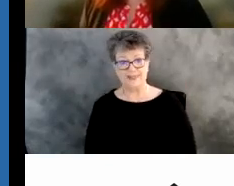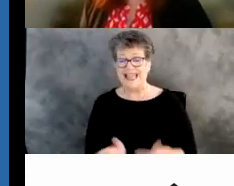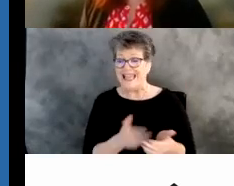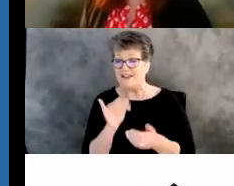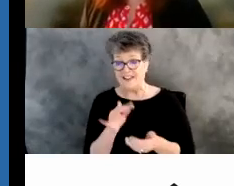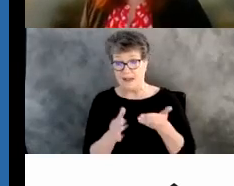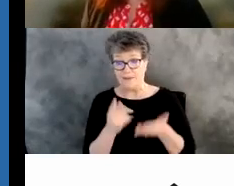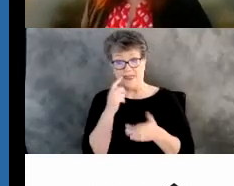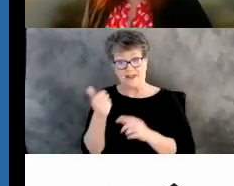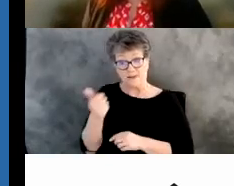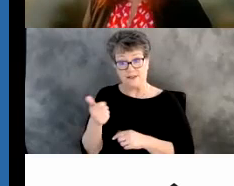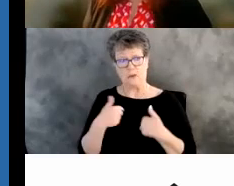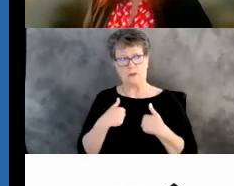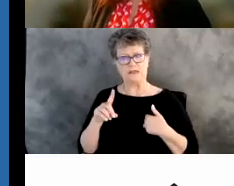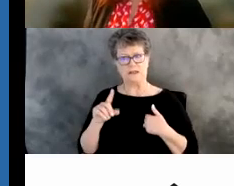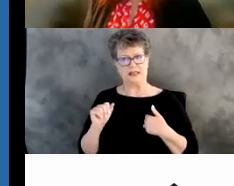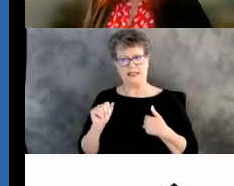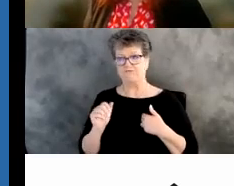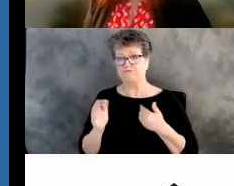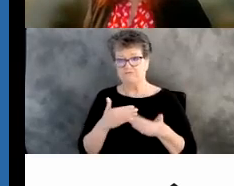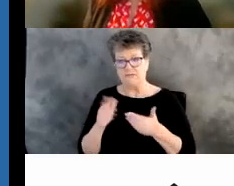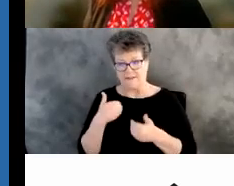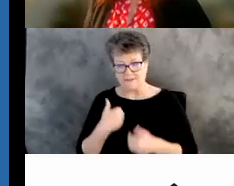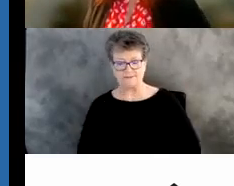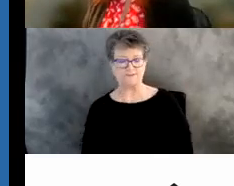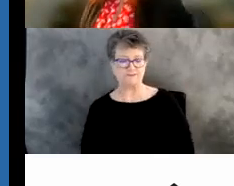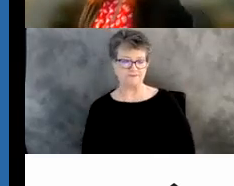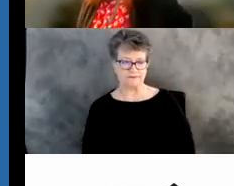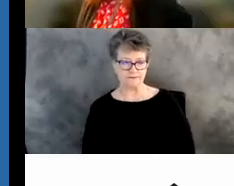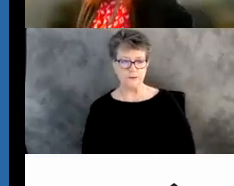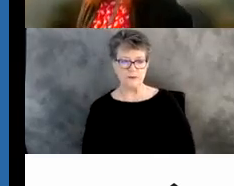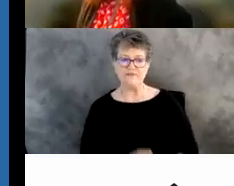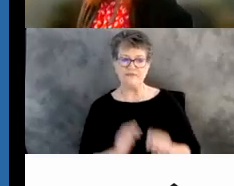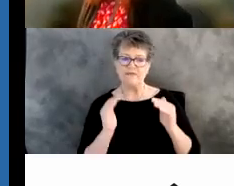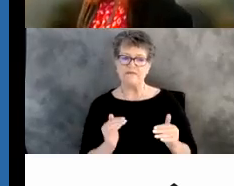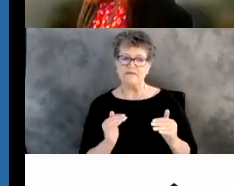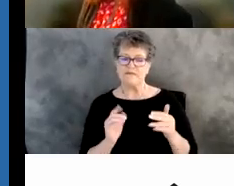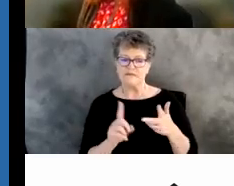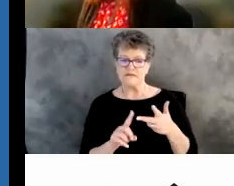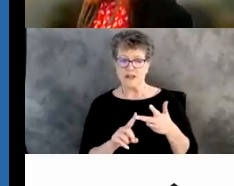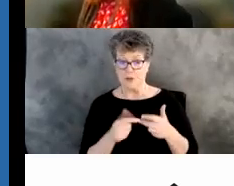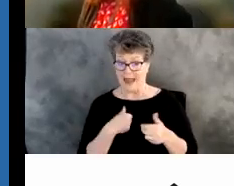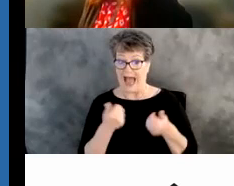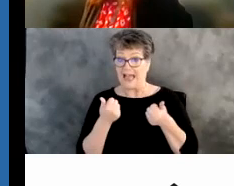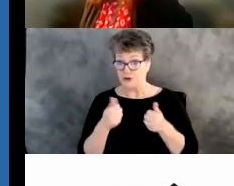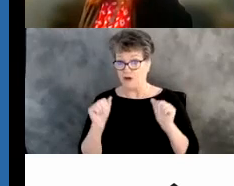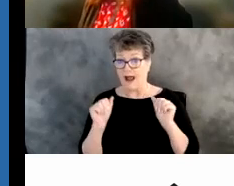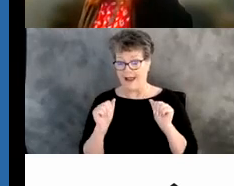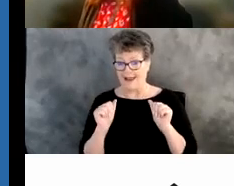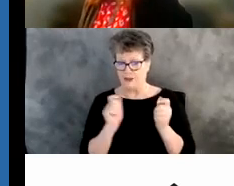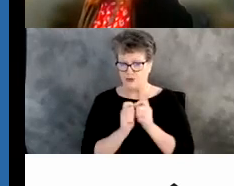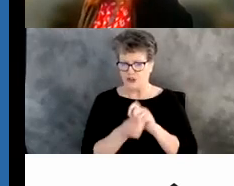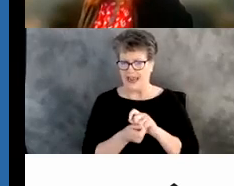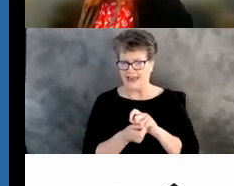not think of themselves as having a disability. And one of the things that I try to change